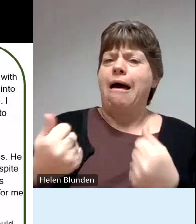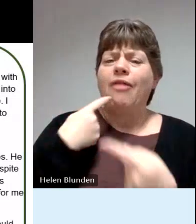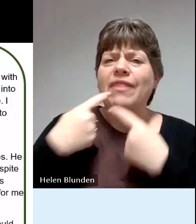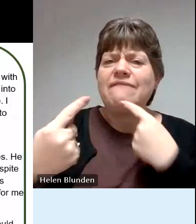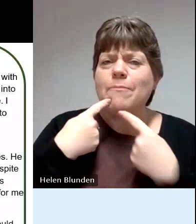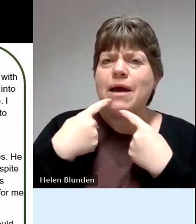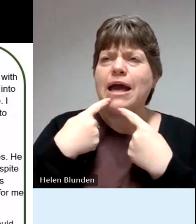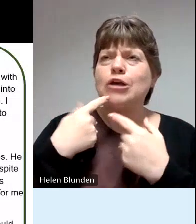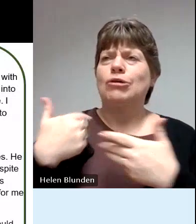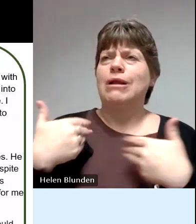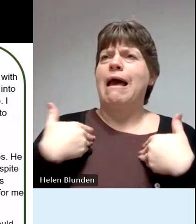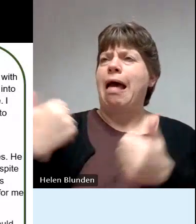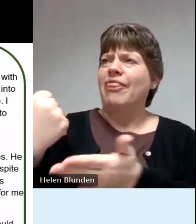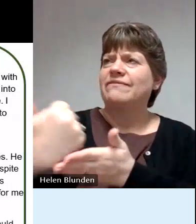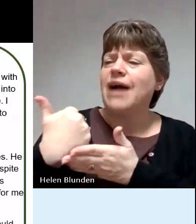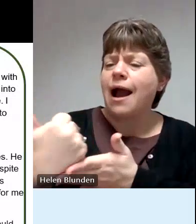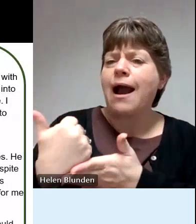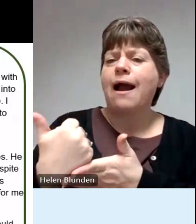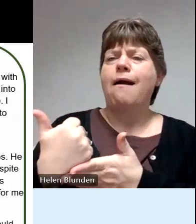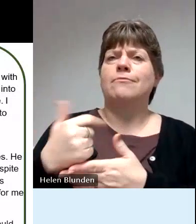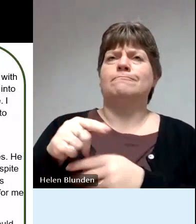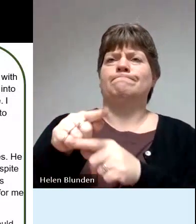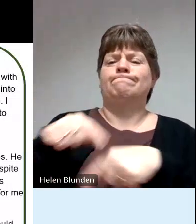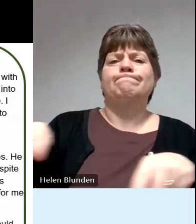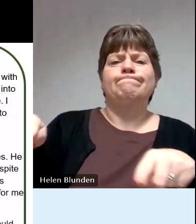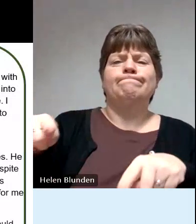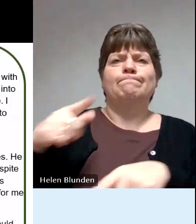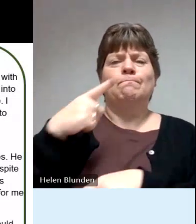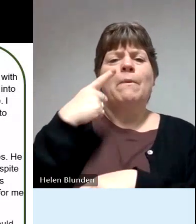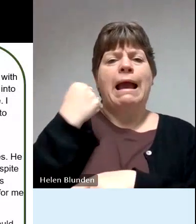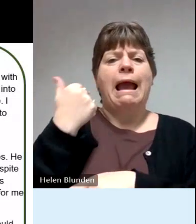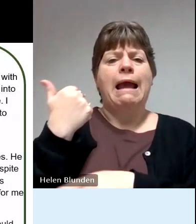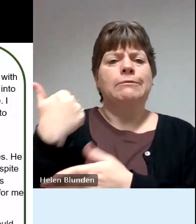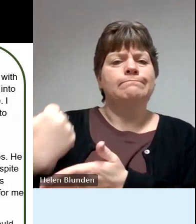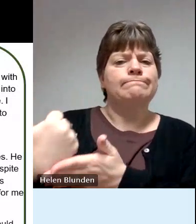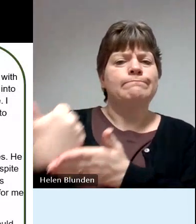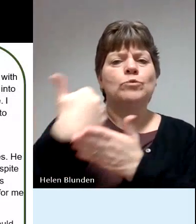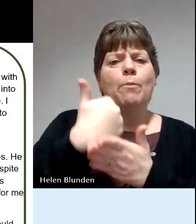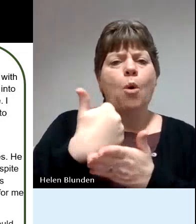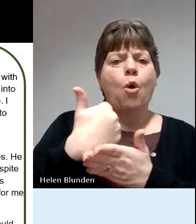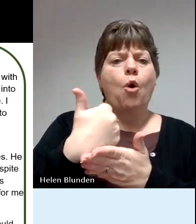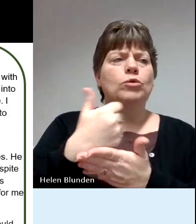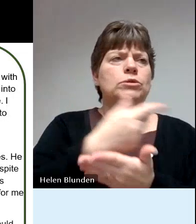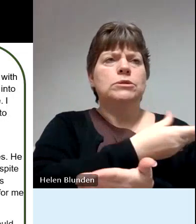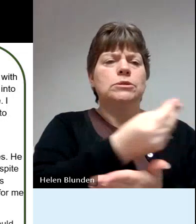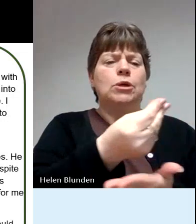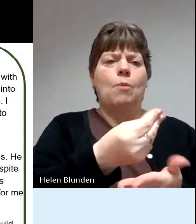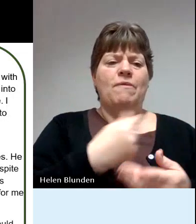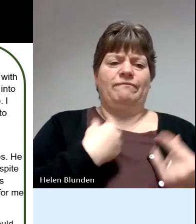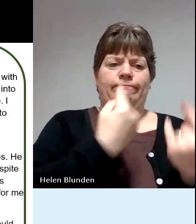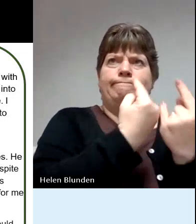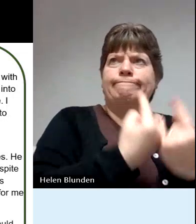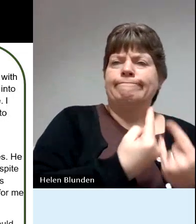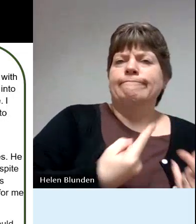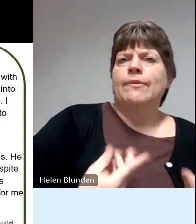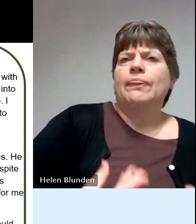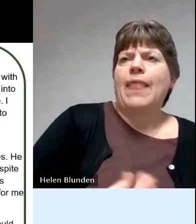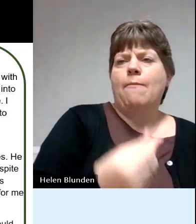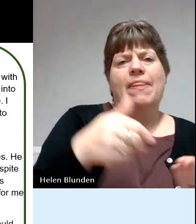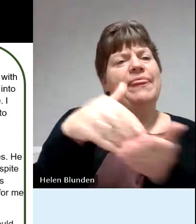health advice that supports some of the therapies and products that they